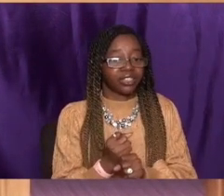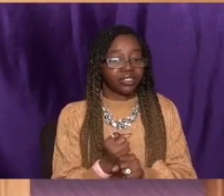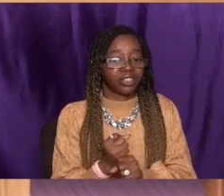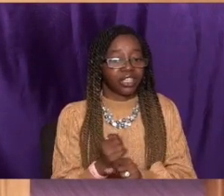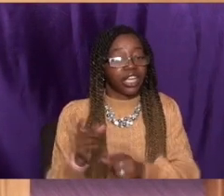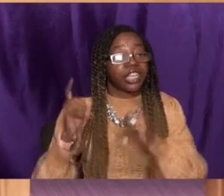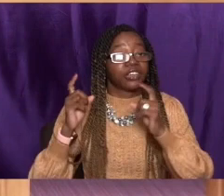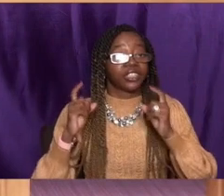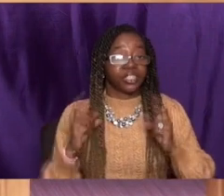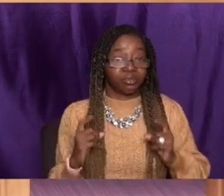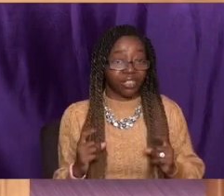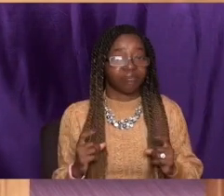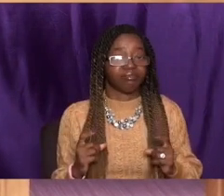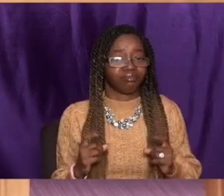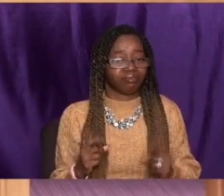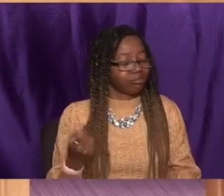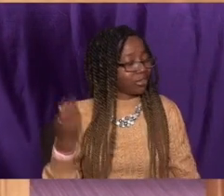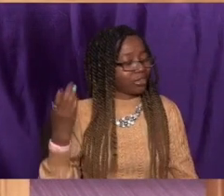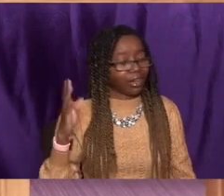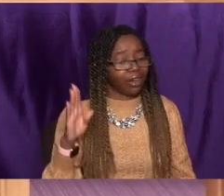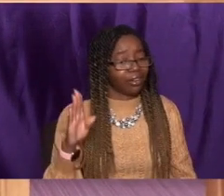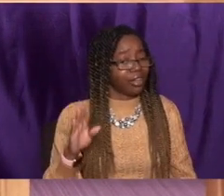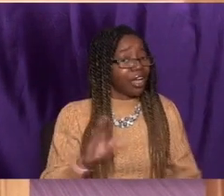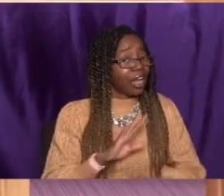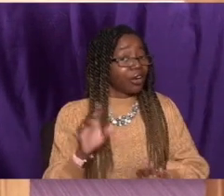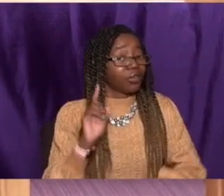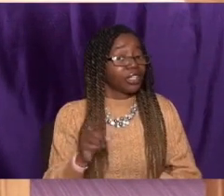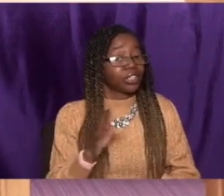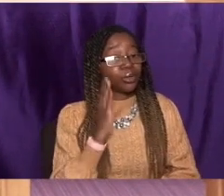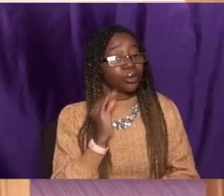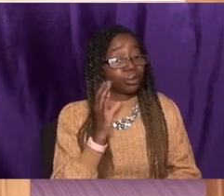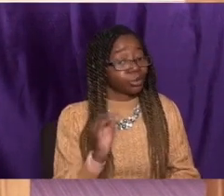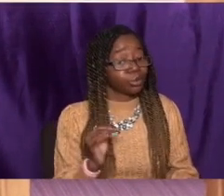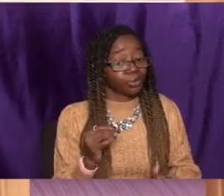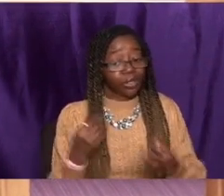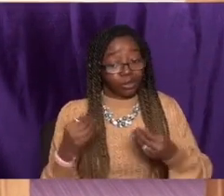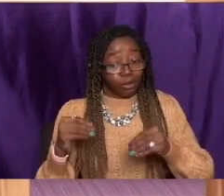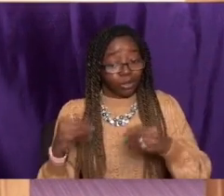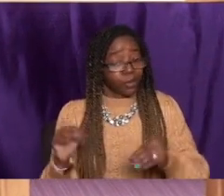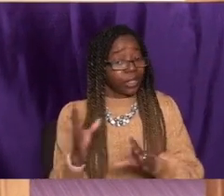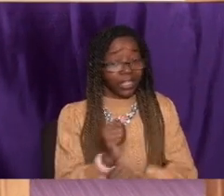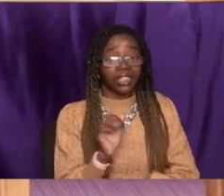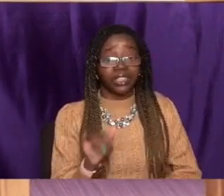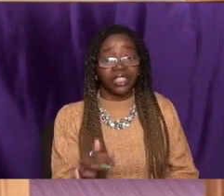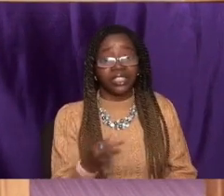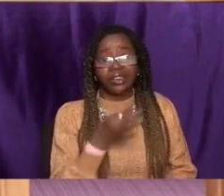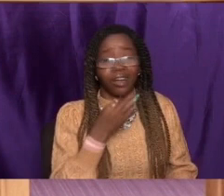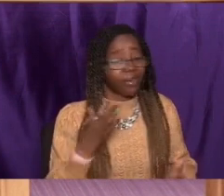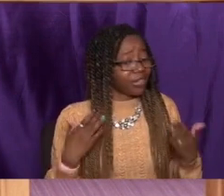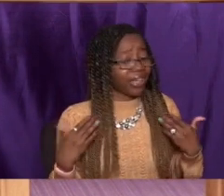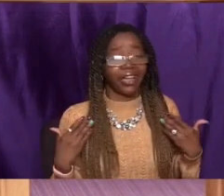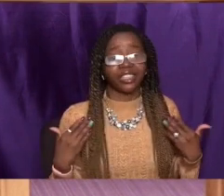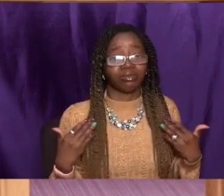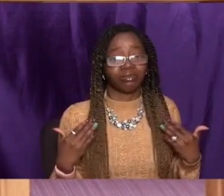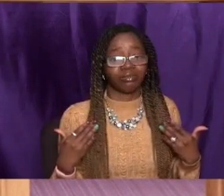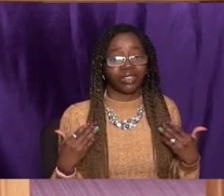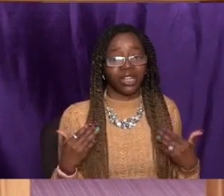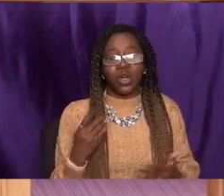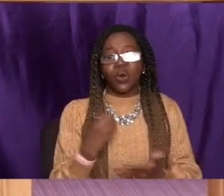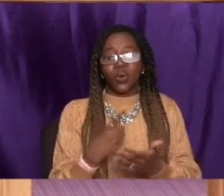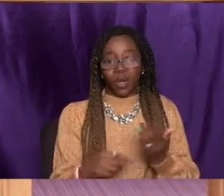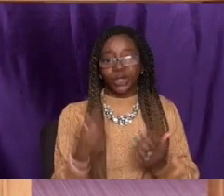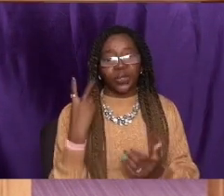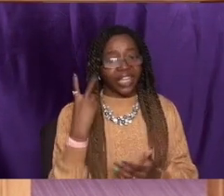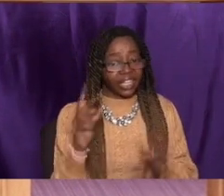me. Oh, God, I ain't got to go to no Macy's sale to get this. Already got it. Watch what I can do